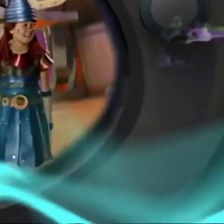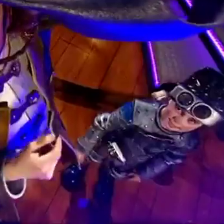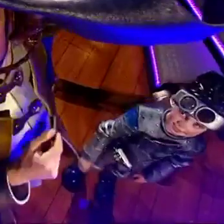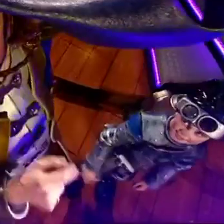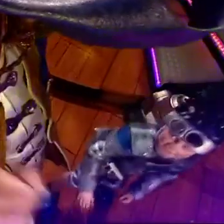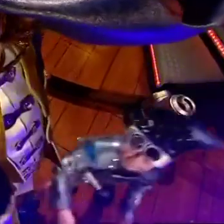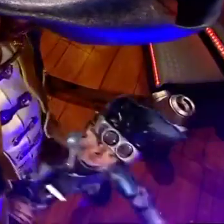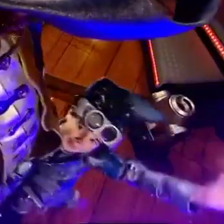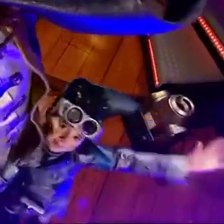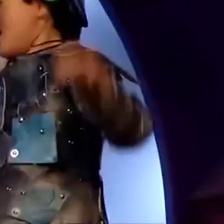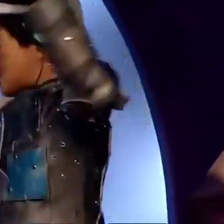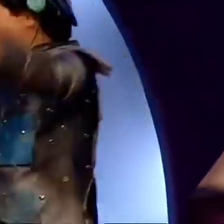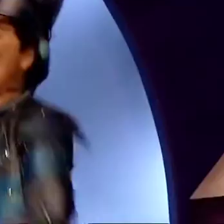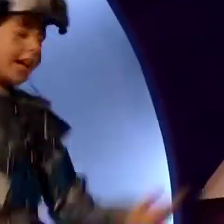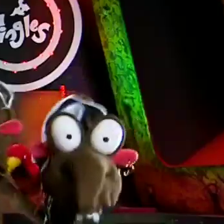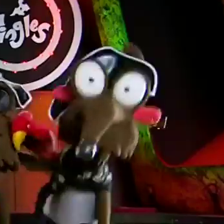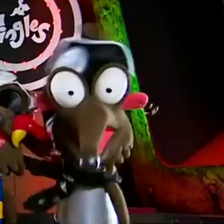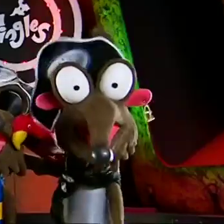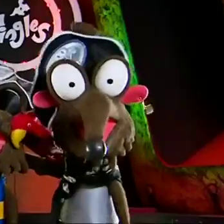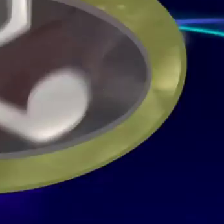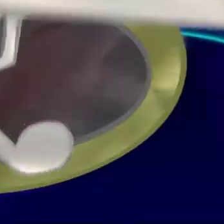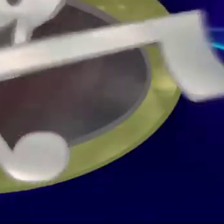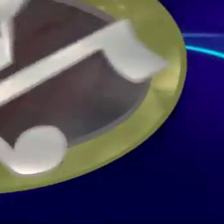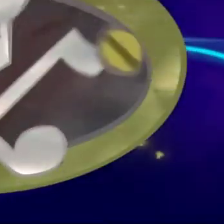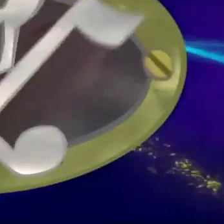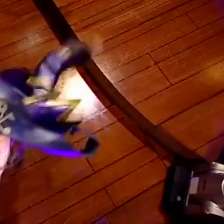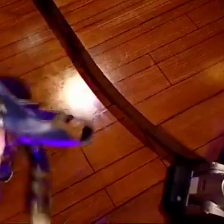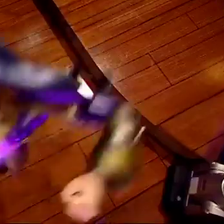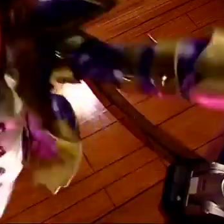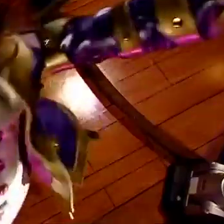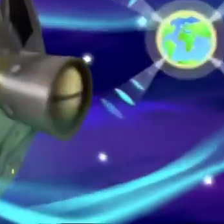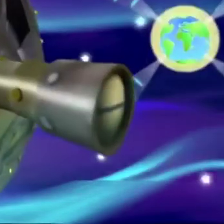Jump on board and surf the sound waves with Captain DJ and his crew as they try...